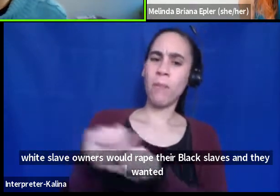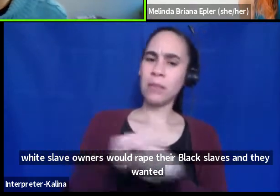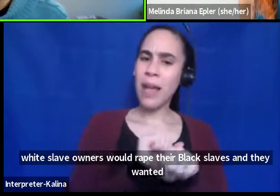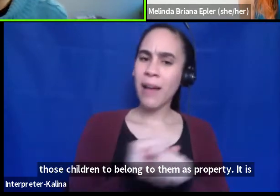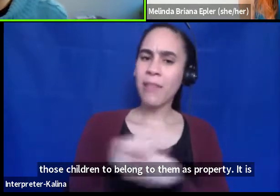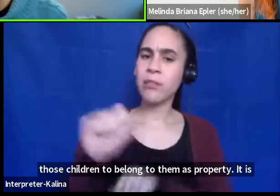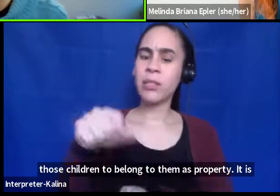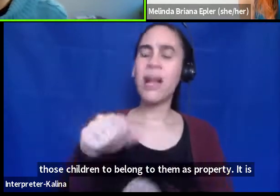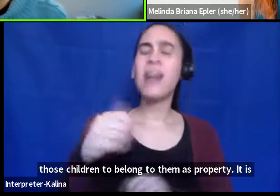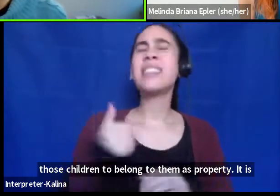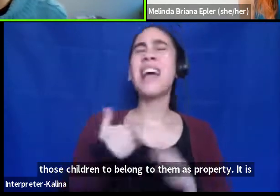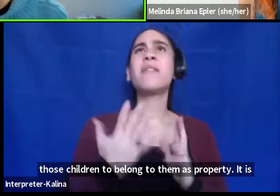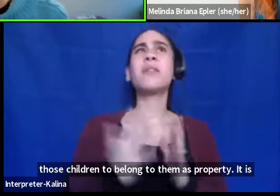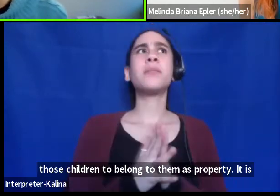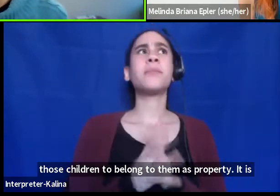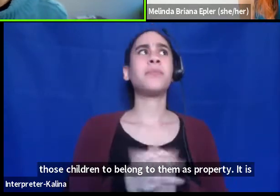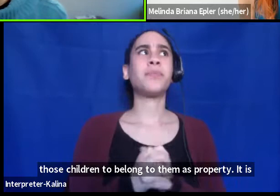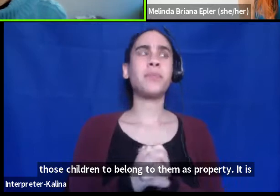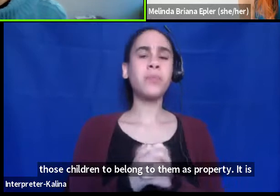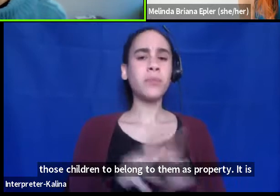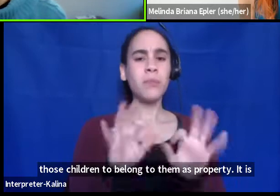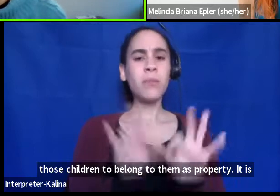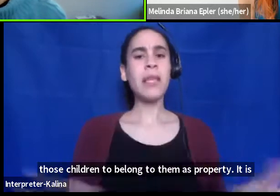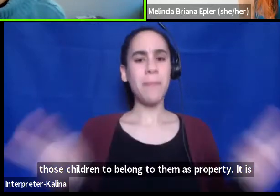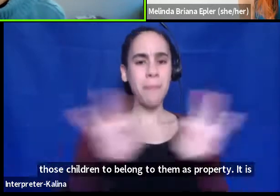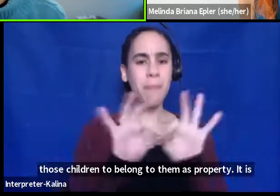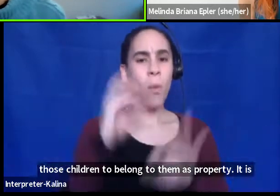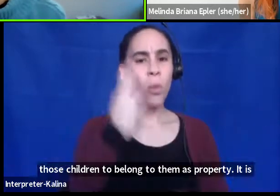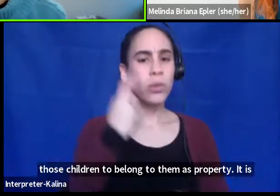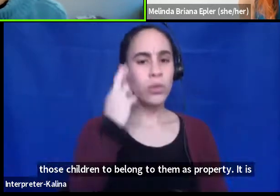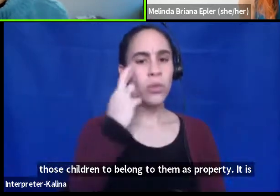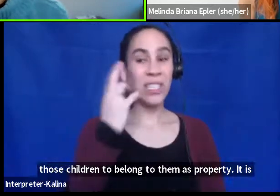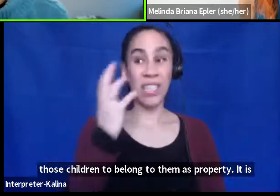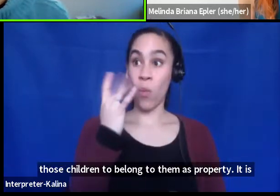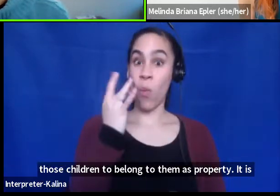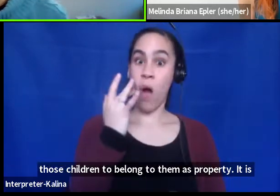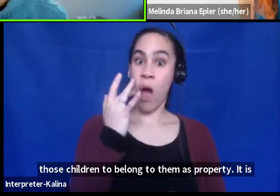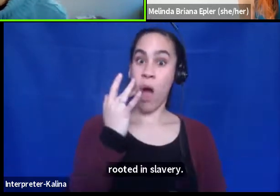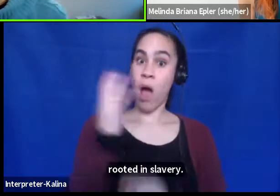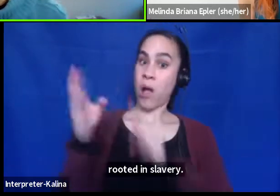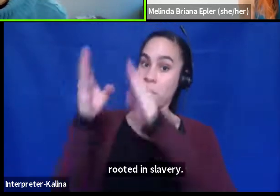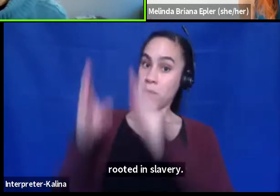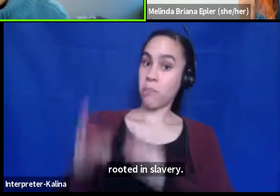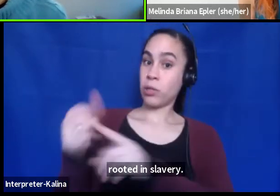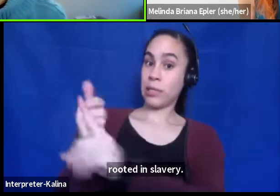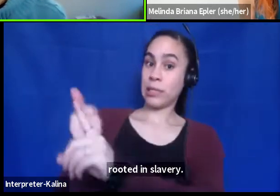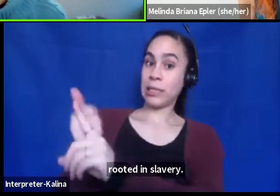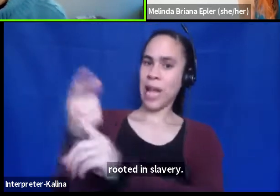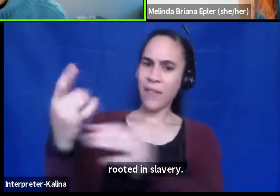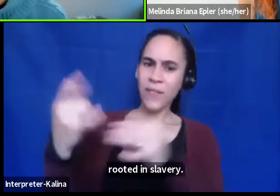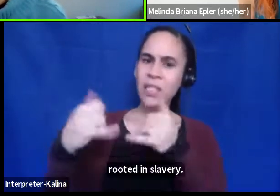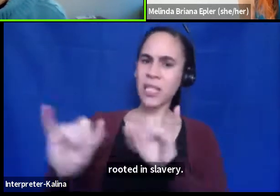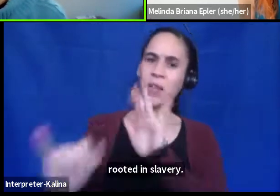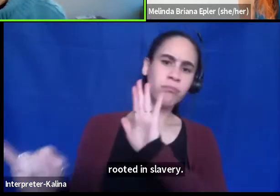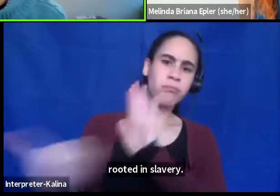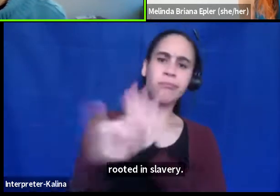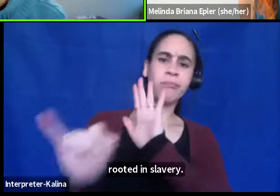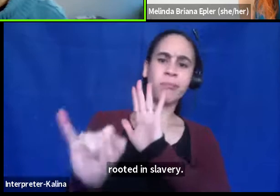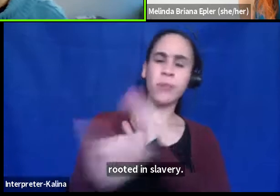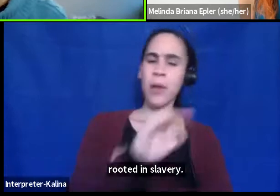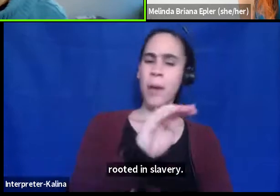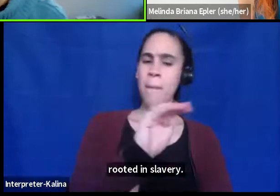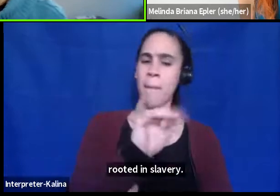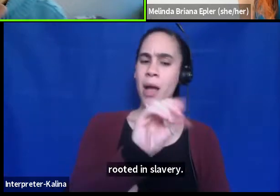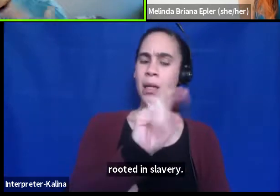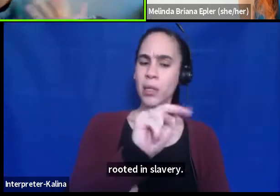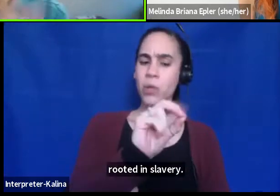like very, I think, important reasons why a person would still want to identify with their minority race. And I think